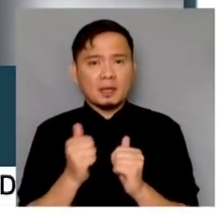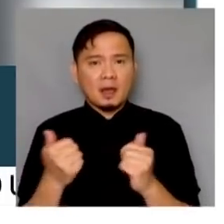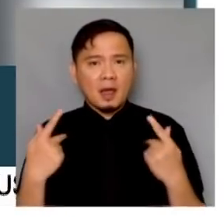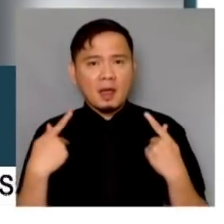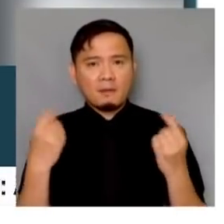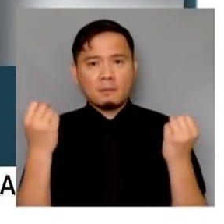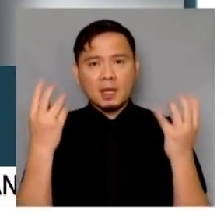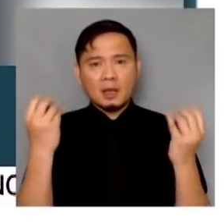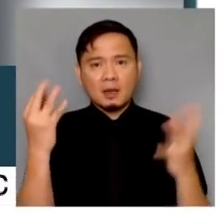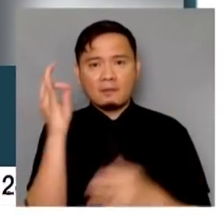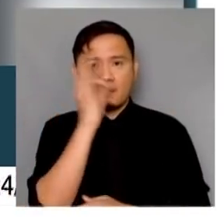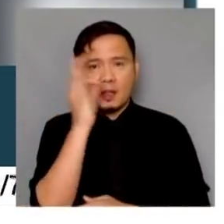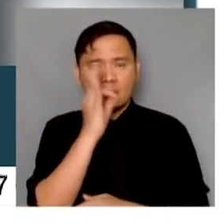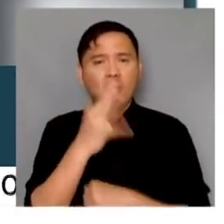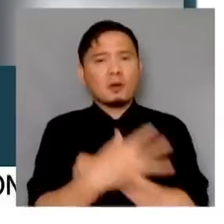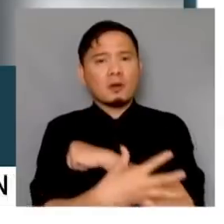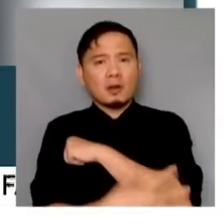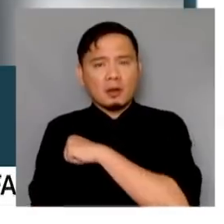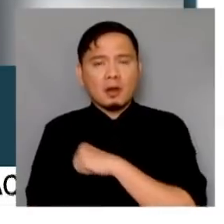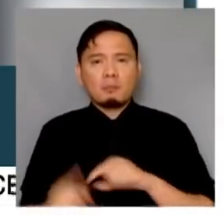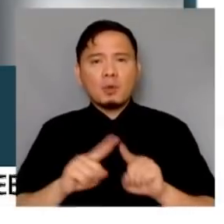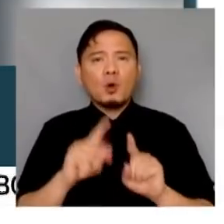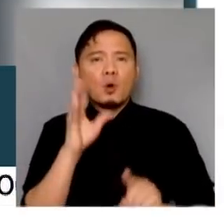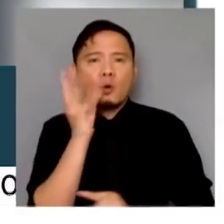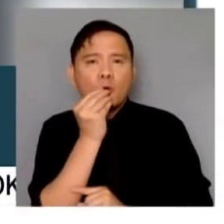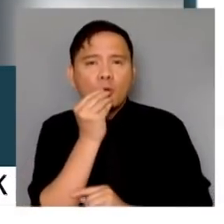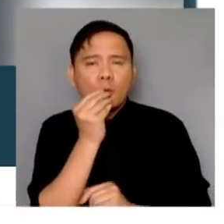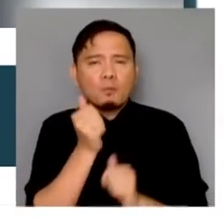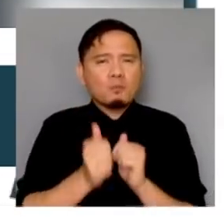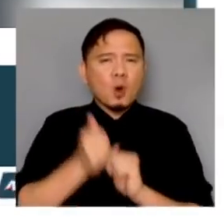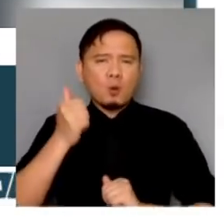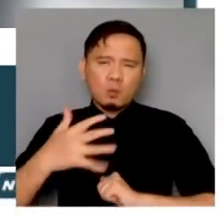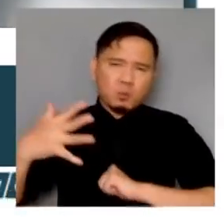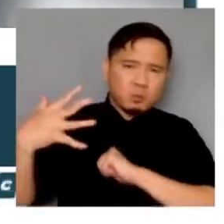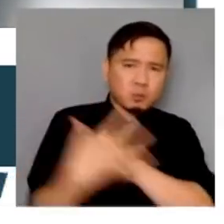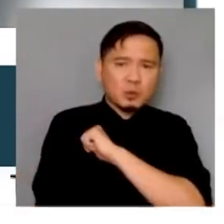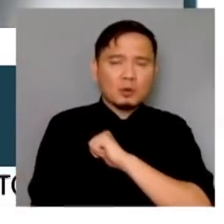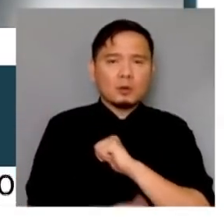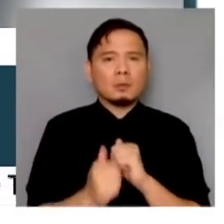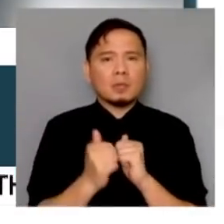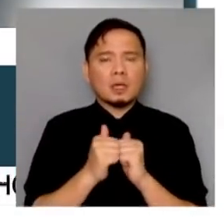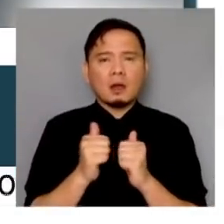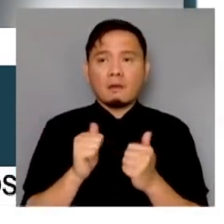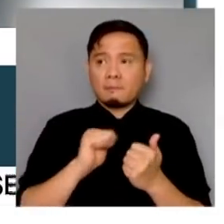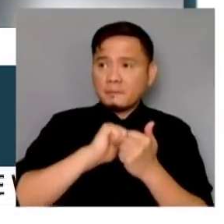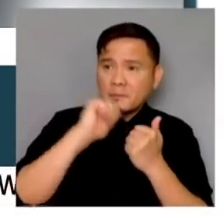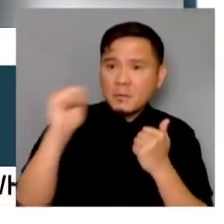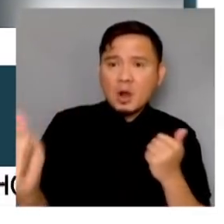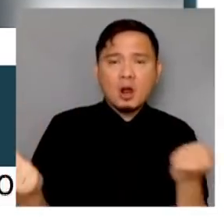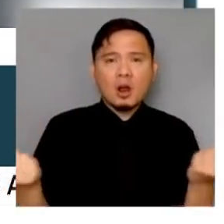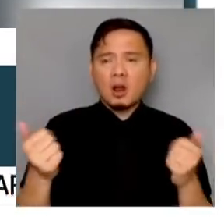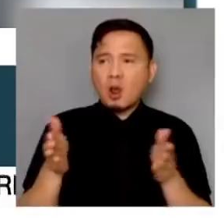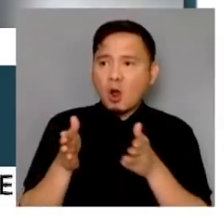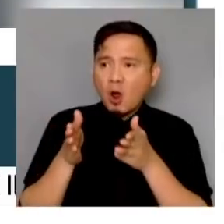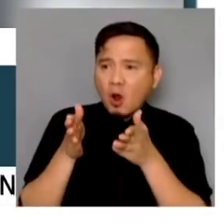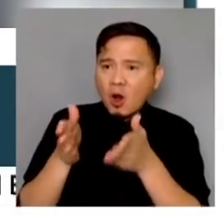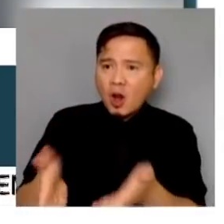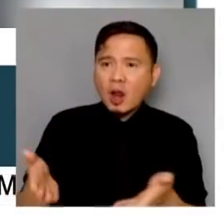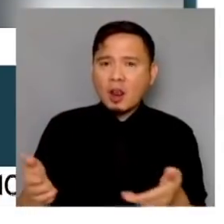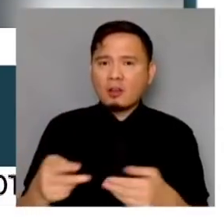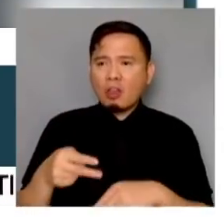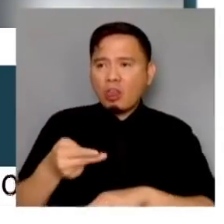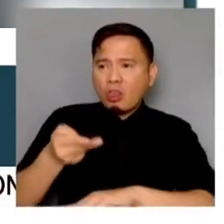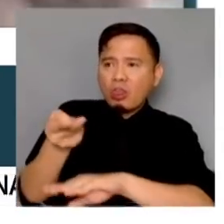kababayang mahihirap. Pero sino ang pinakamahirap? Yung nasa lansangan, napapalakad-lakad lang doon, yun ang pinakakawawa sa